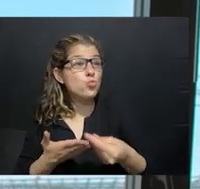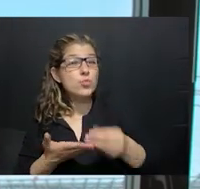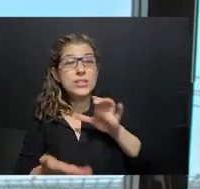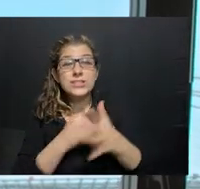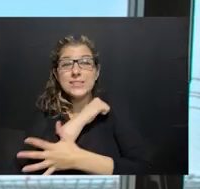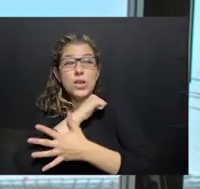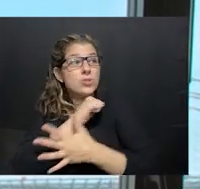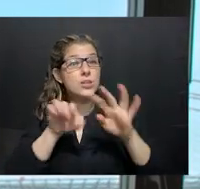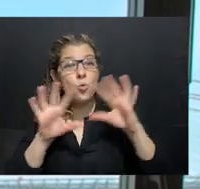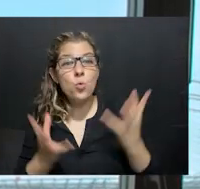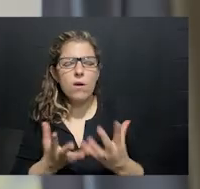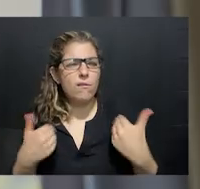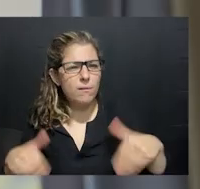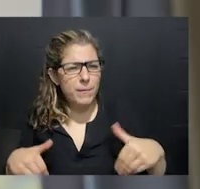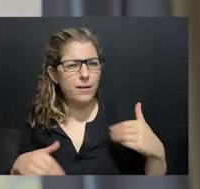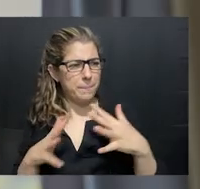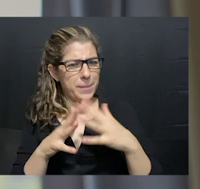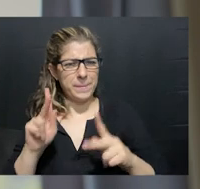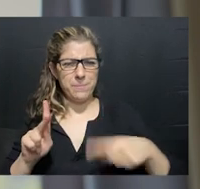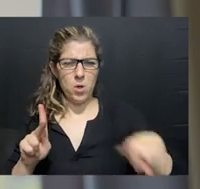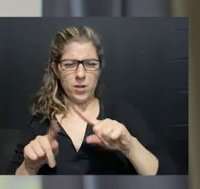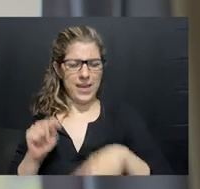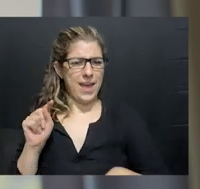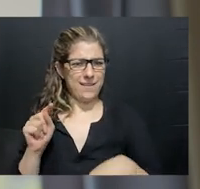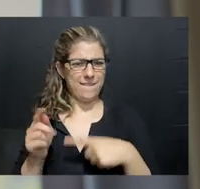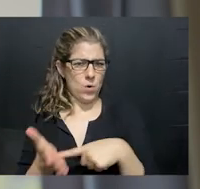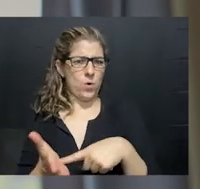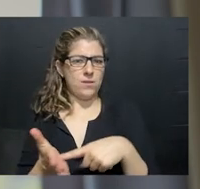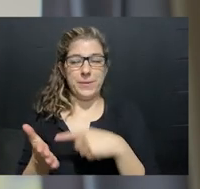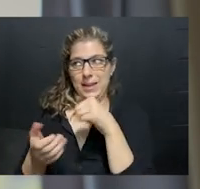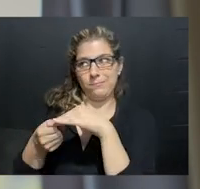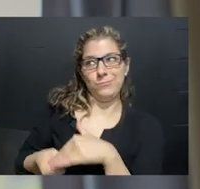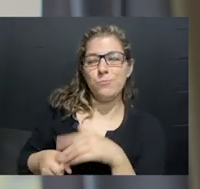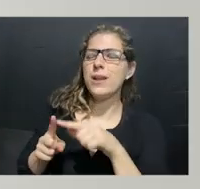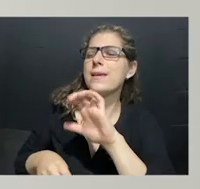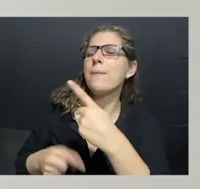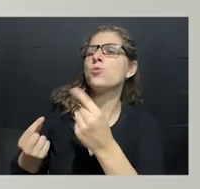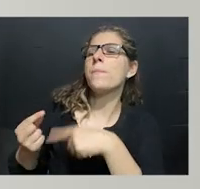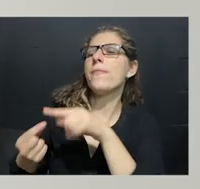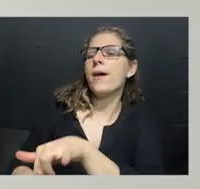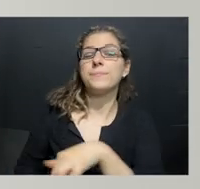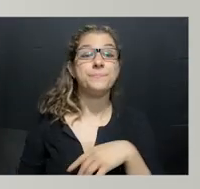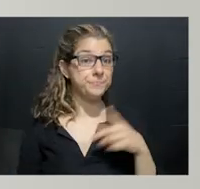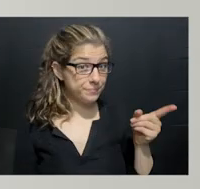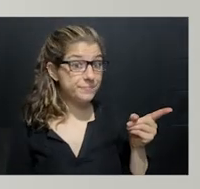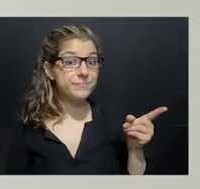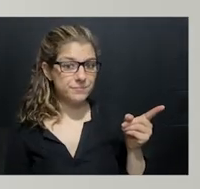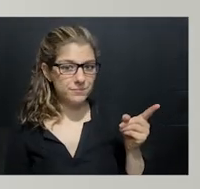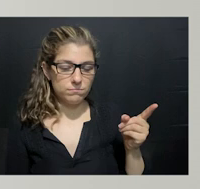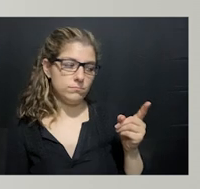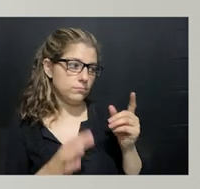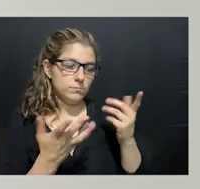world. This is extraordinary. Mm-hmm. And what's CAP, not to put too much pressure on you, what's CAP going to do about it? Well, Congressman, you give